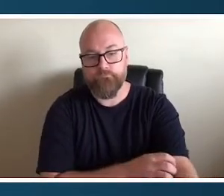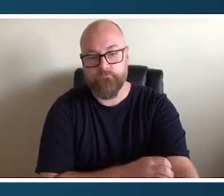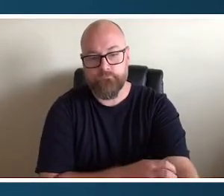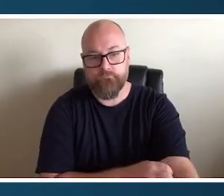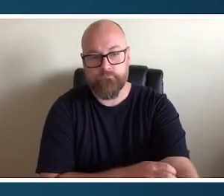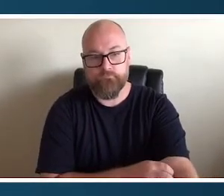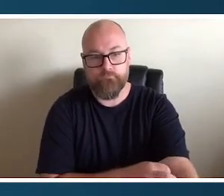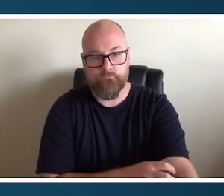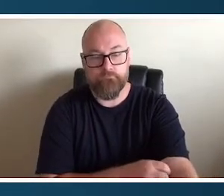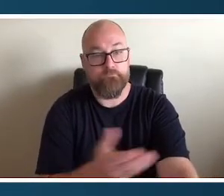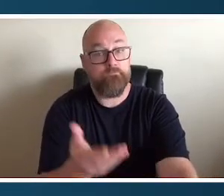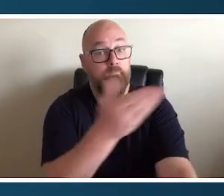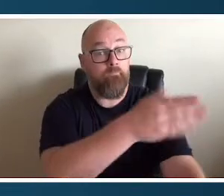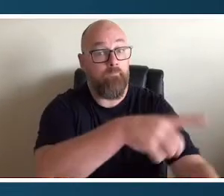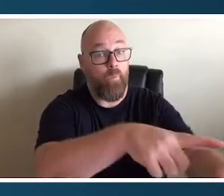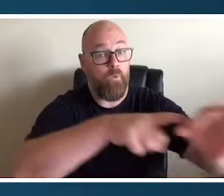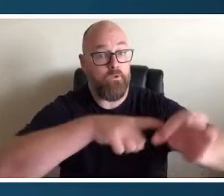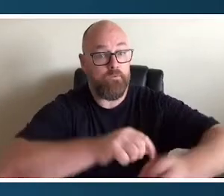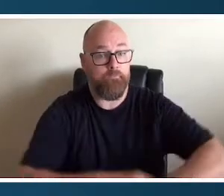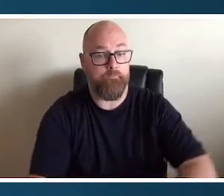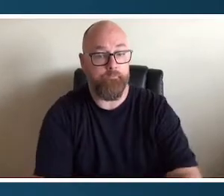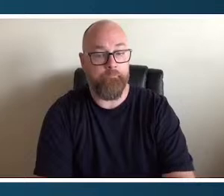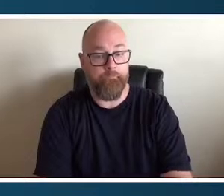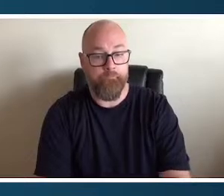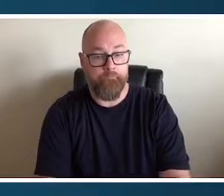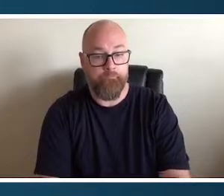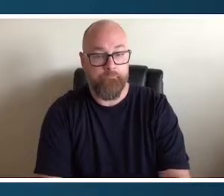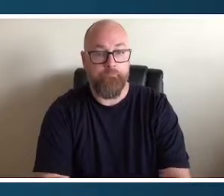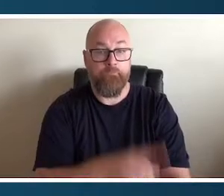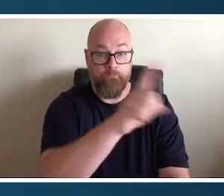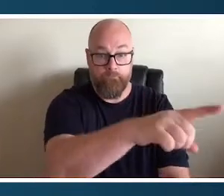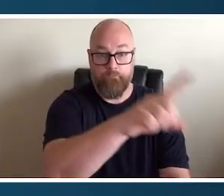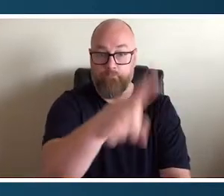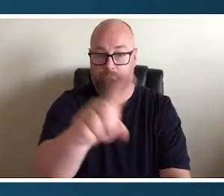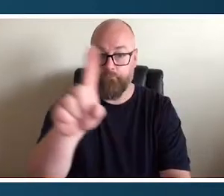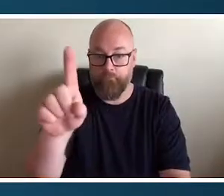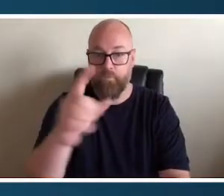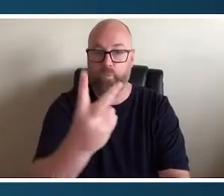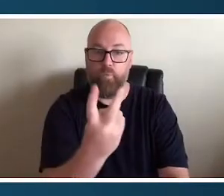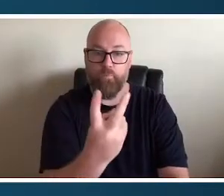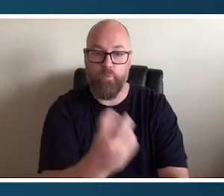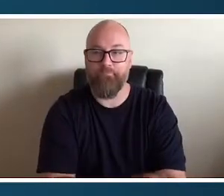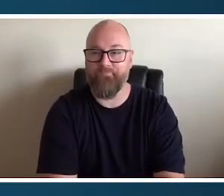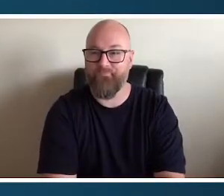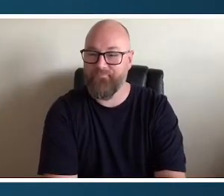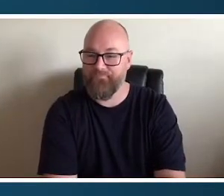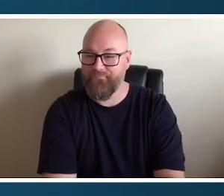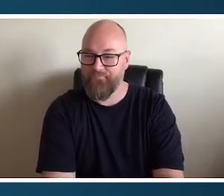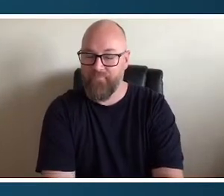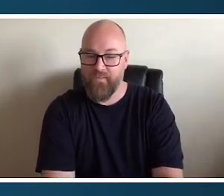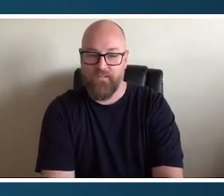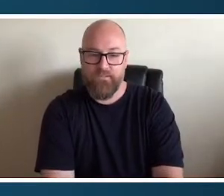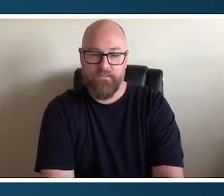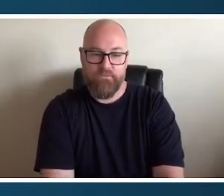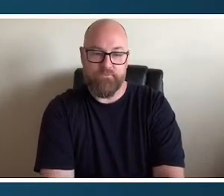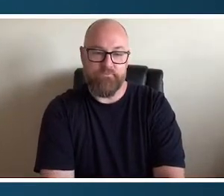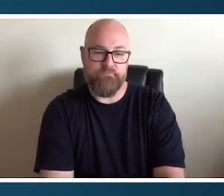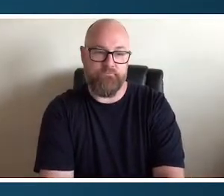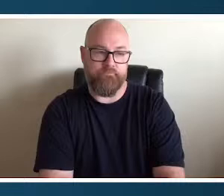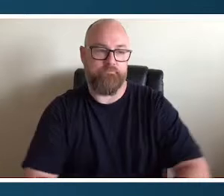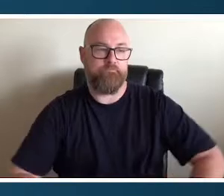Okay, Sadhana, and then we'll take two. Sorry to point. I'm gonna play devil's